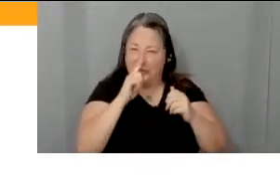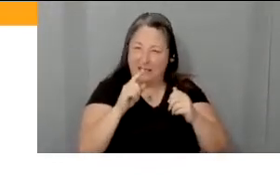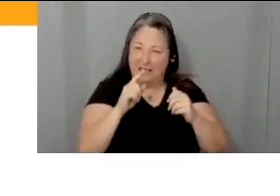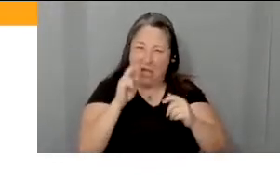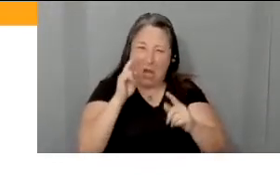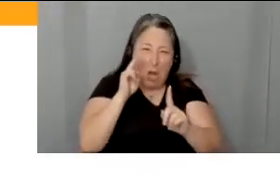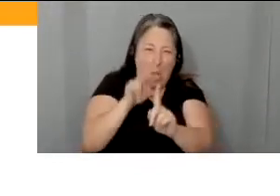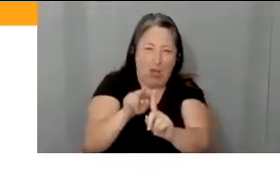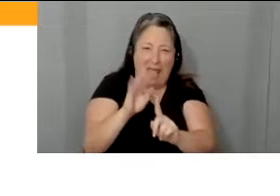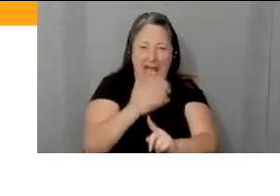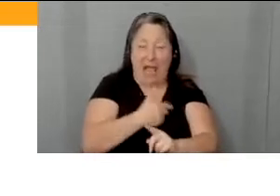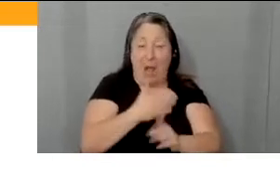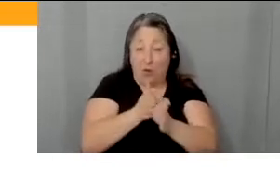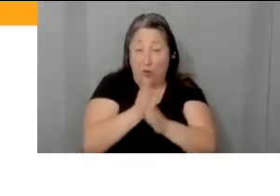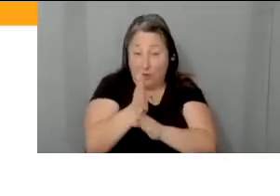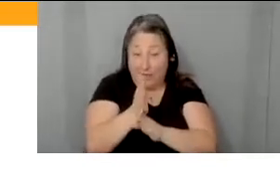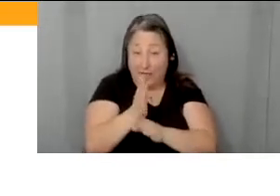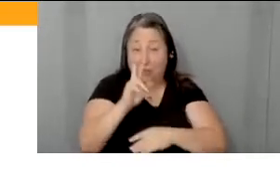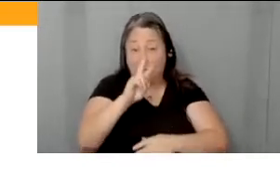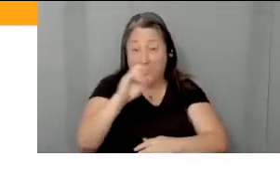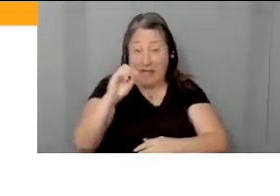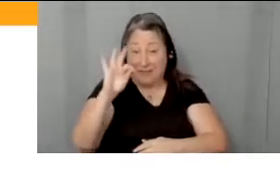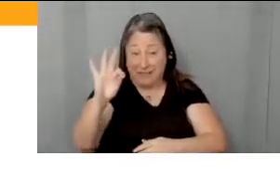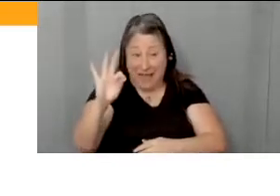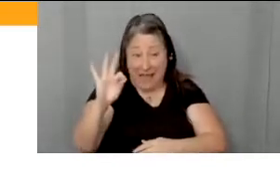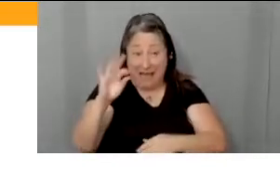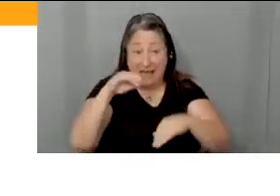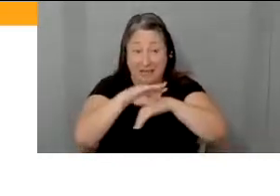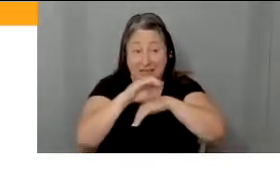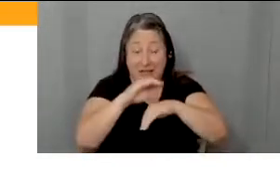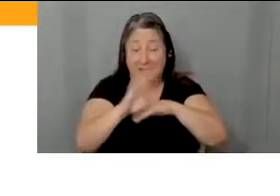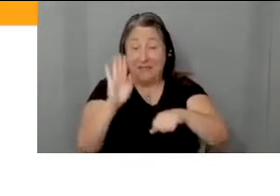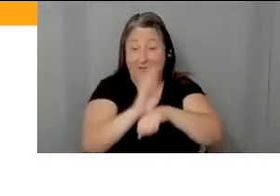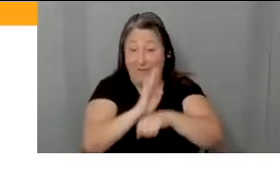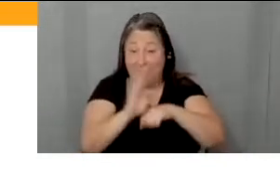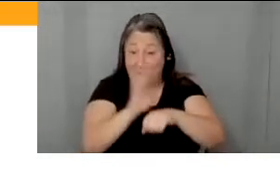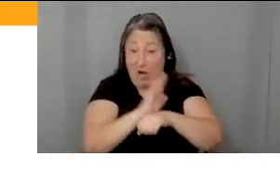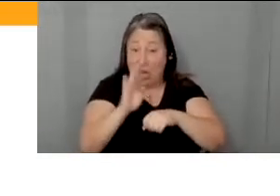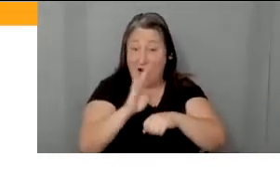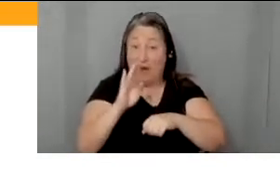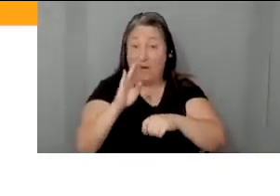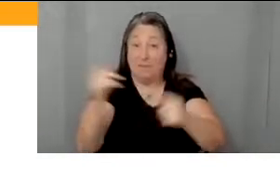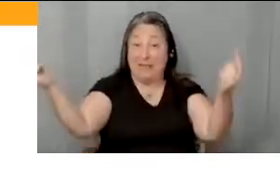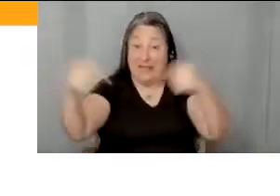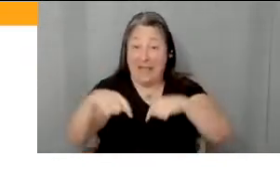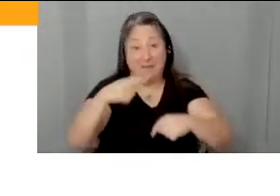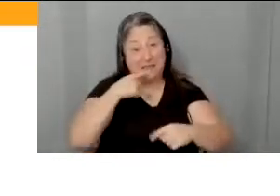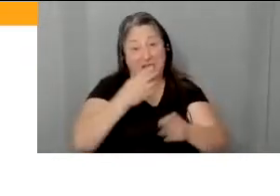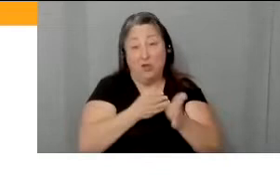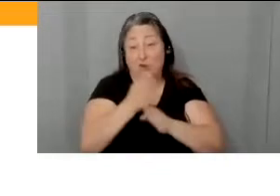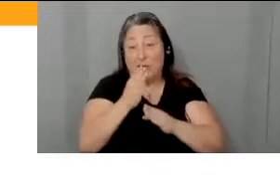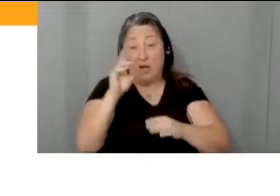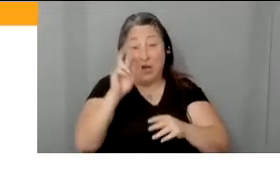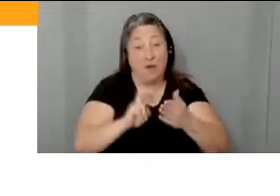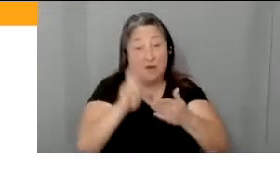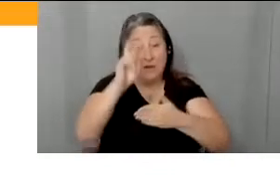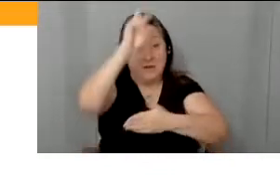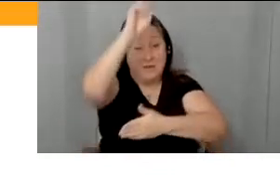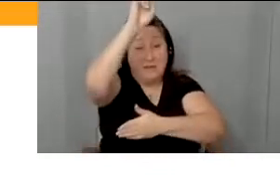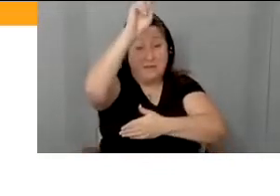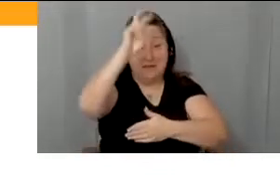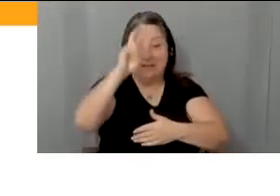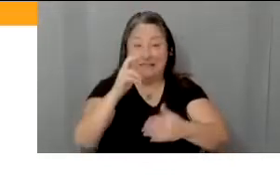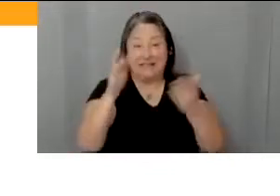around 2009, Deloitte, a consulting firm, came out and basically said, you know what, the career ladder is dead. It's now the career